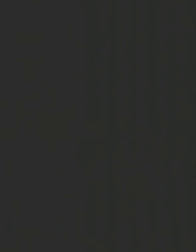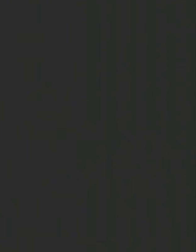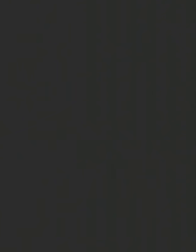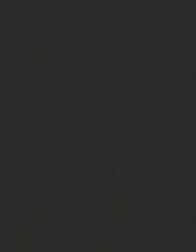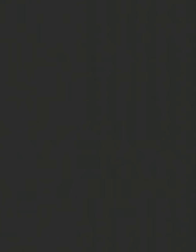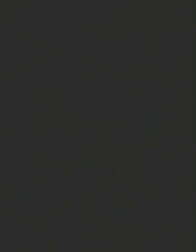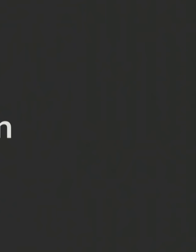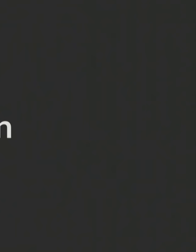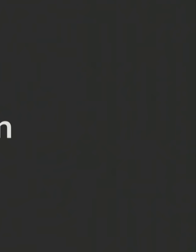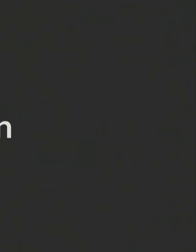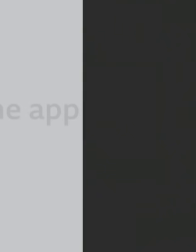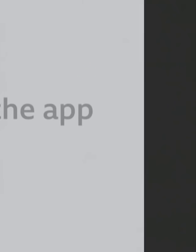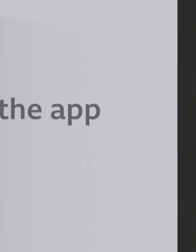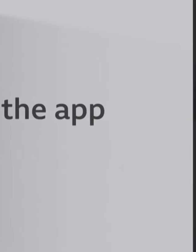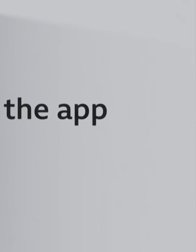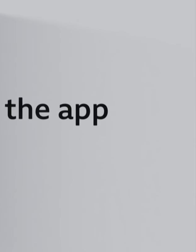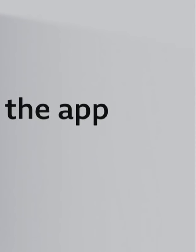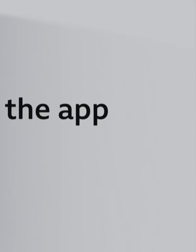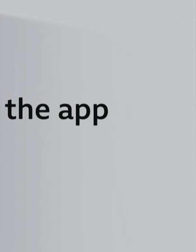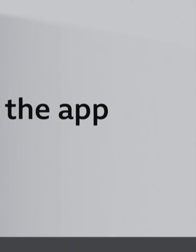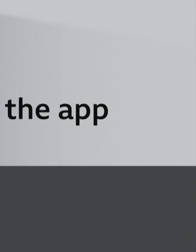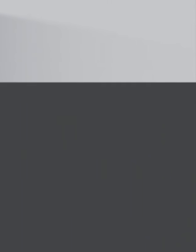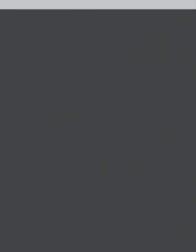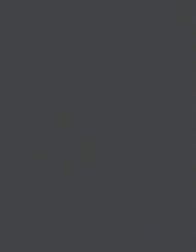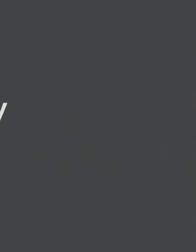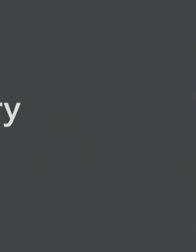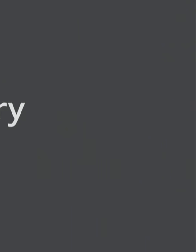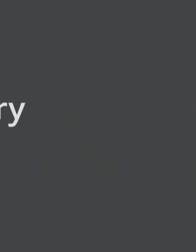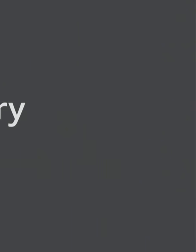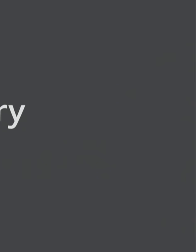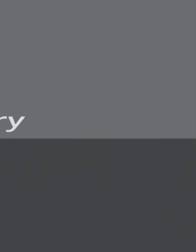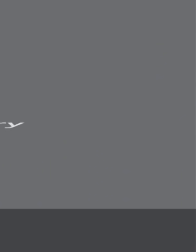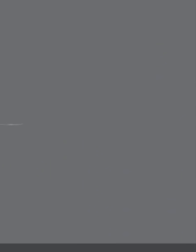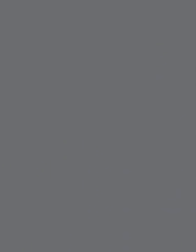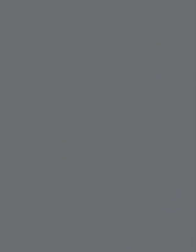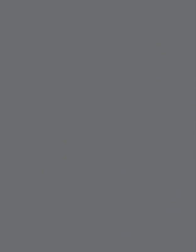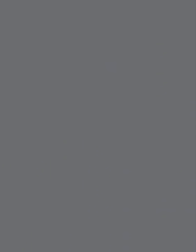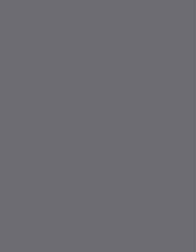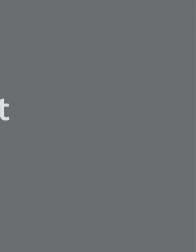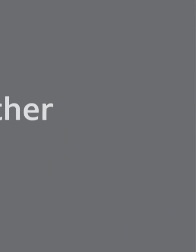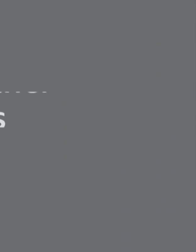See the headlines as they happen and watch BBC News live in the app and get the full story with